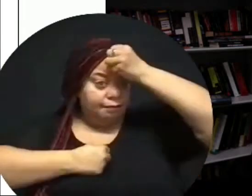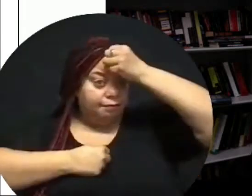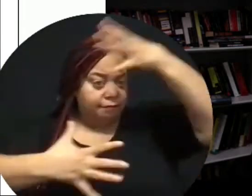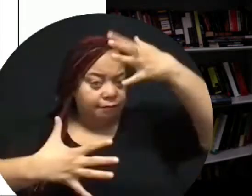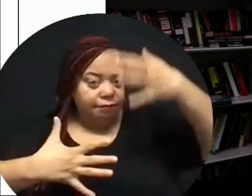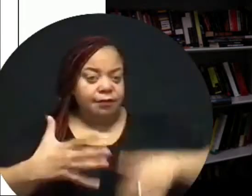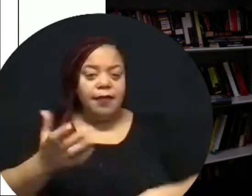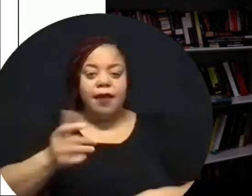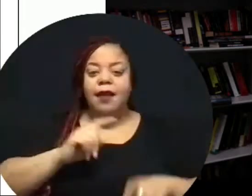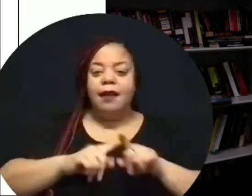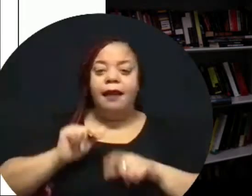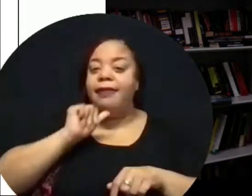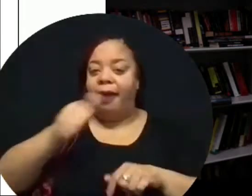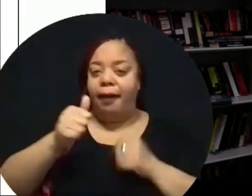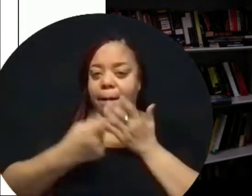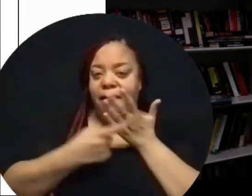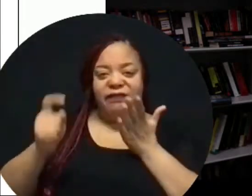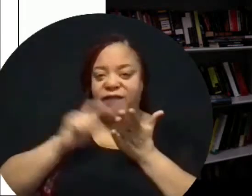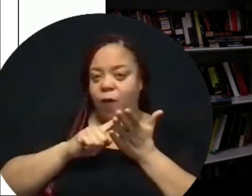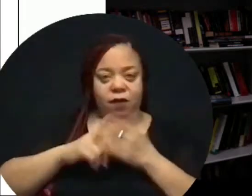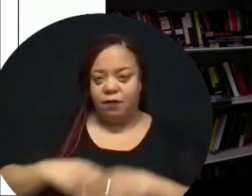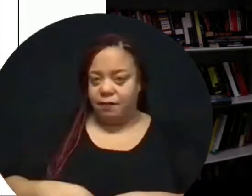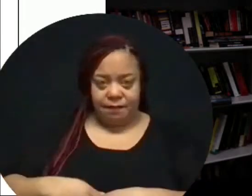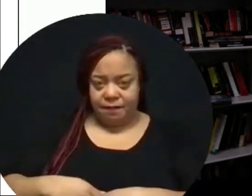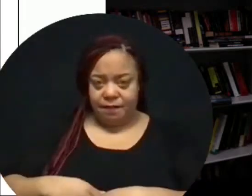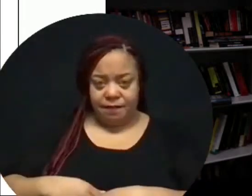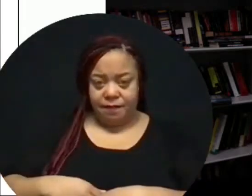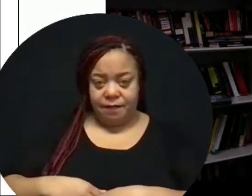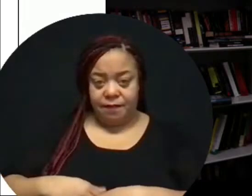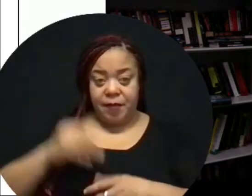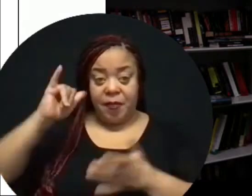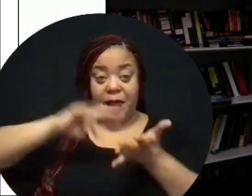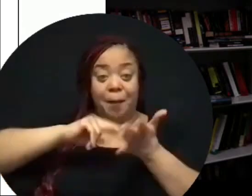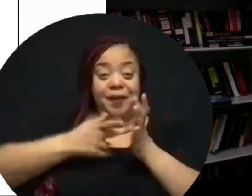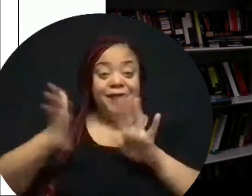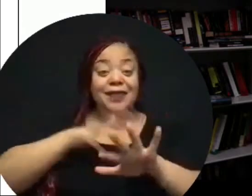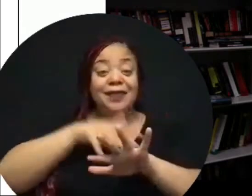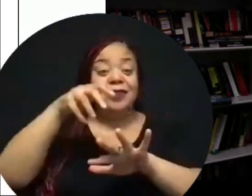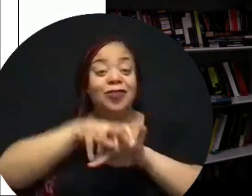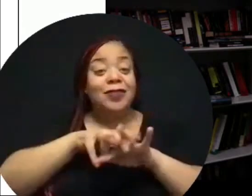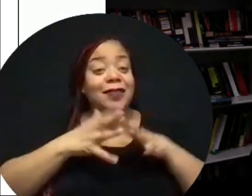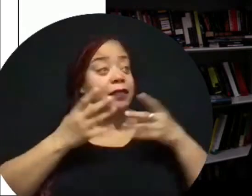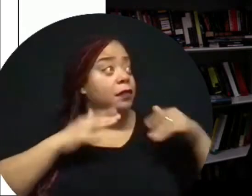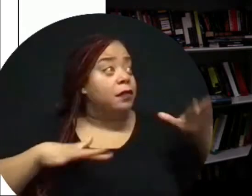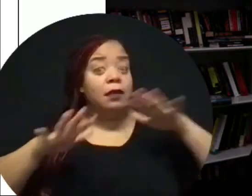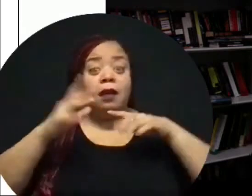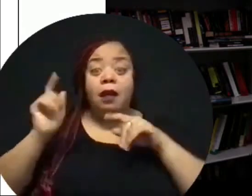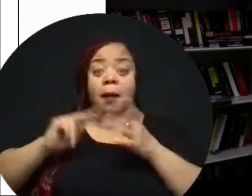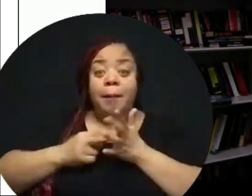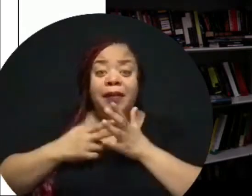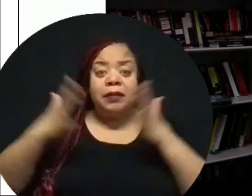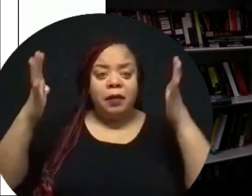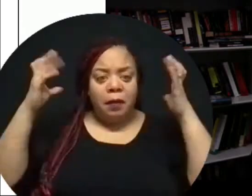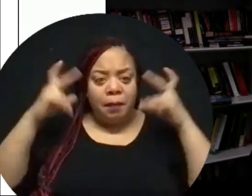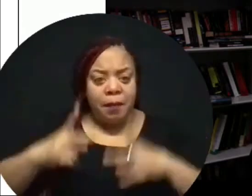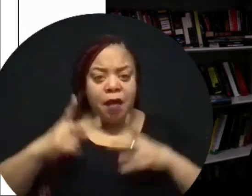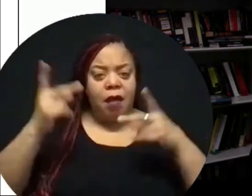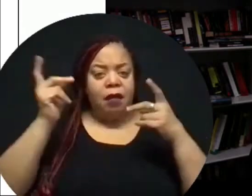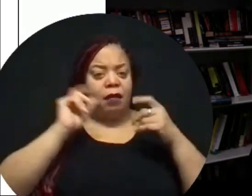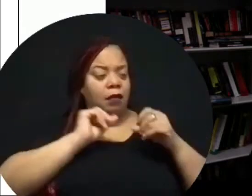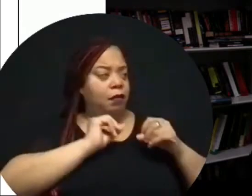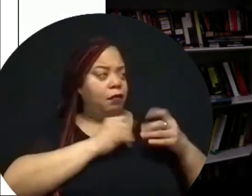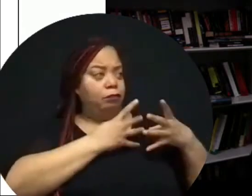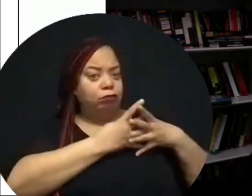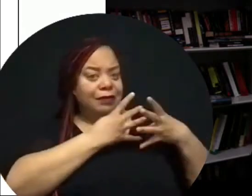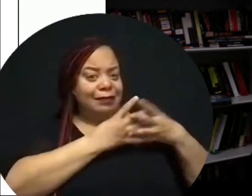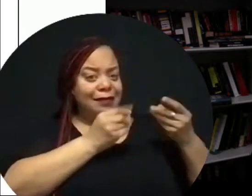example, in places like the communities I mentioned in Virginia, the historical practices of the Black Commons, the ways that